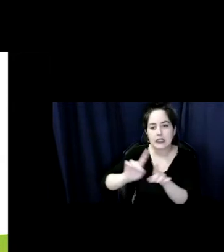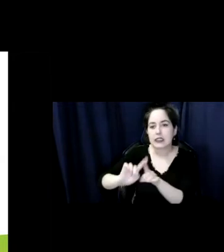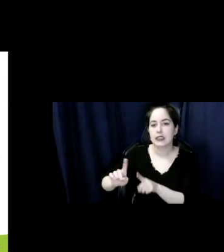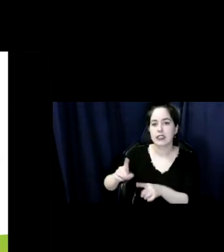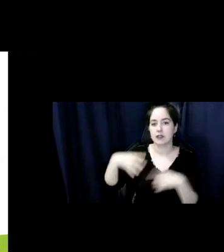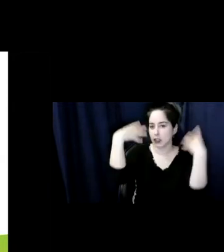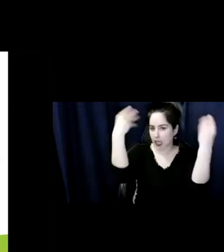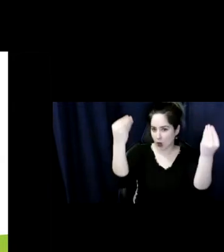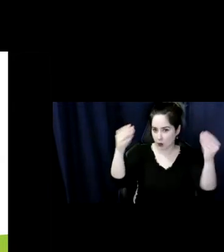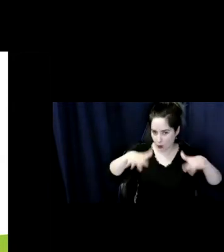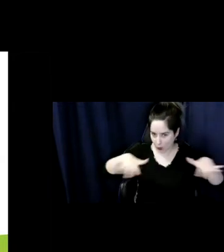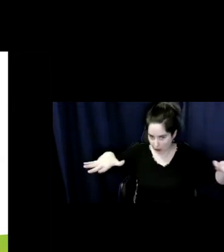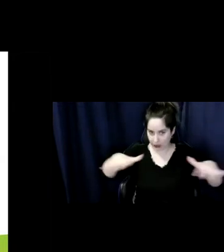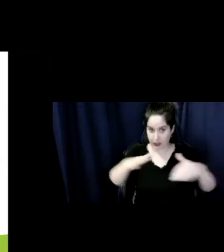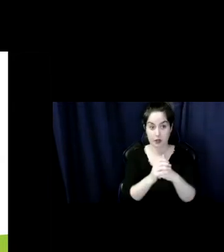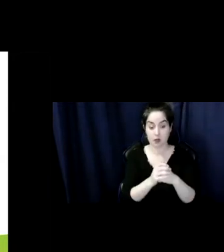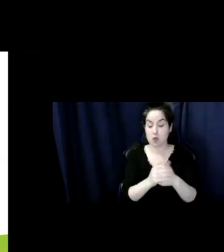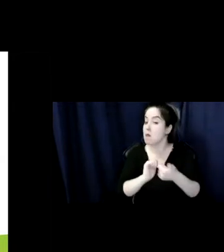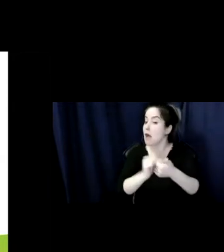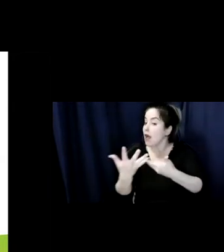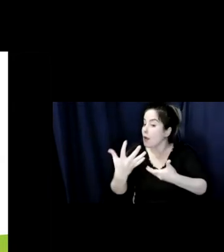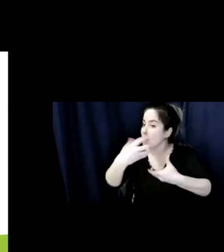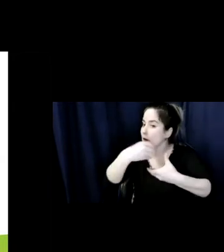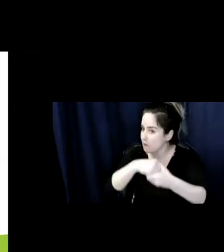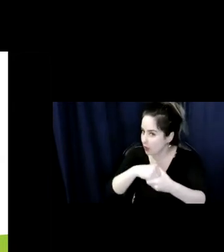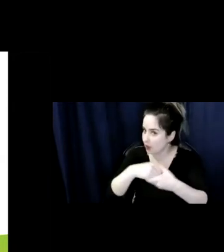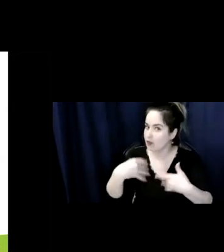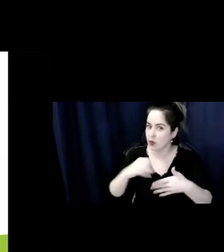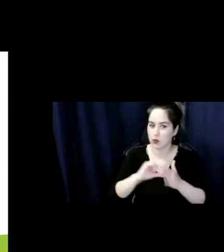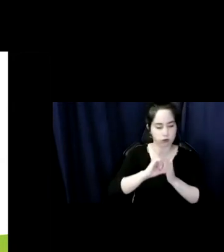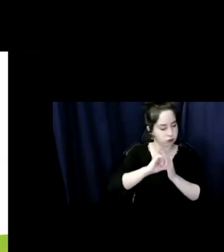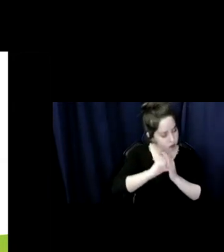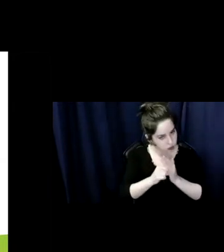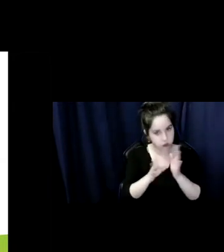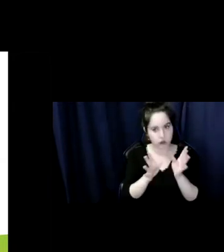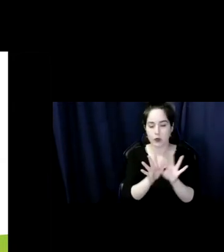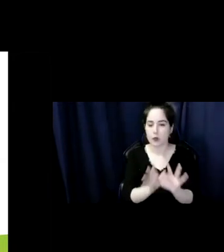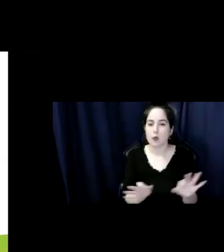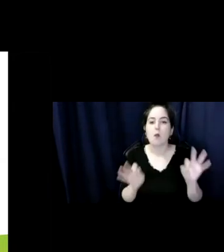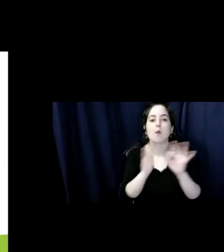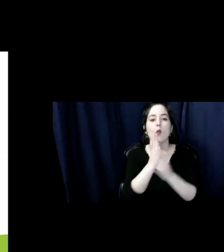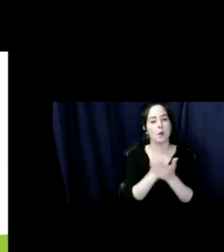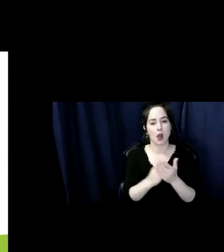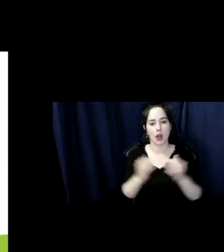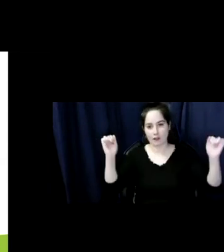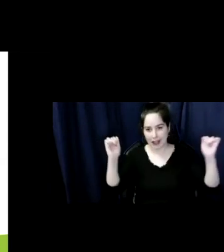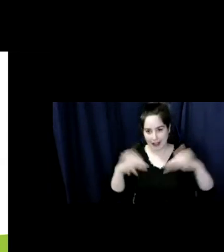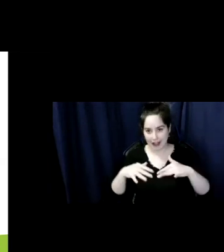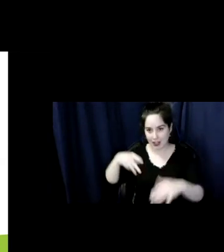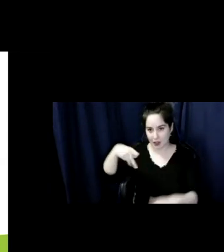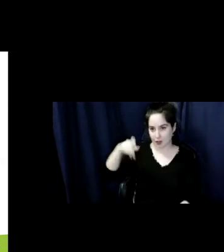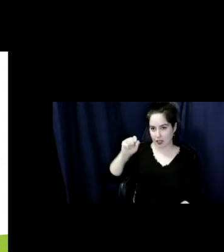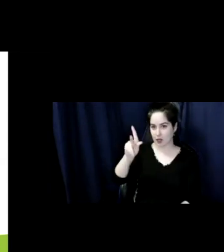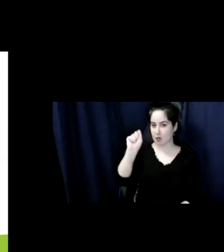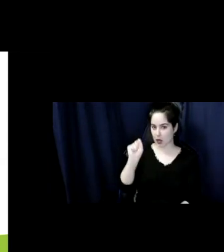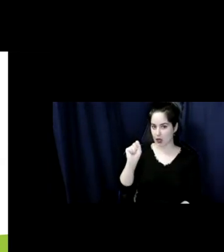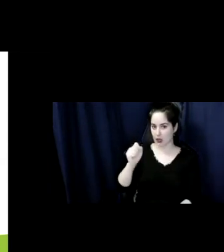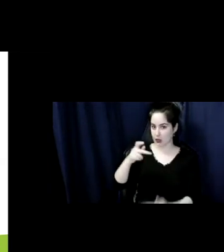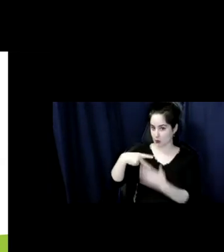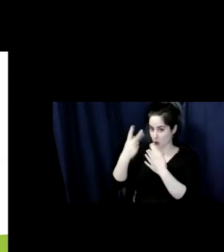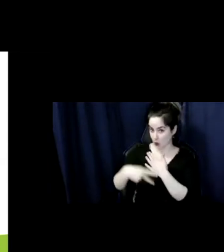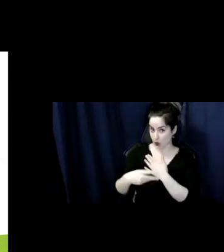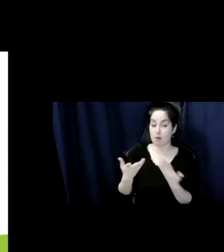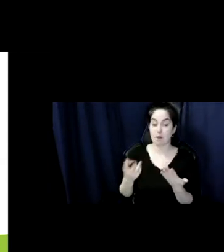Participation in this program is a key part of the Animating Toronto Parks Grants program. So when you get a grant, you